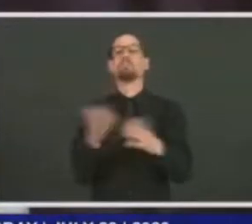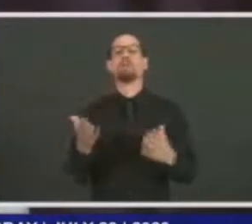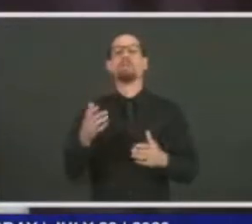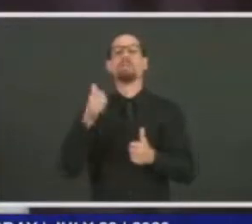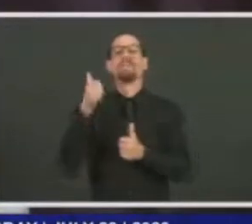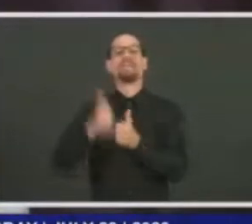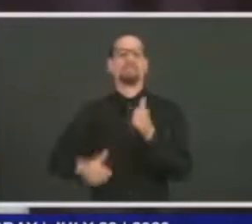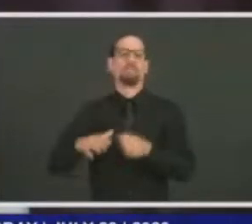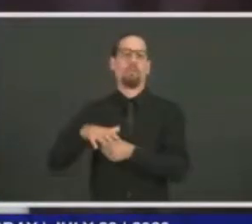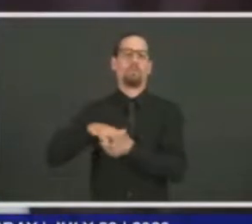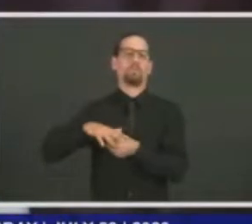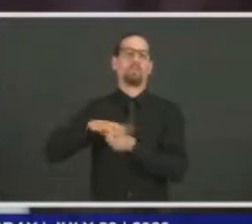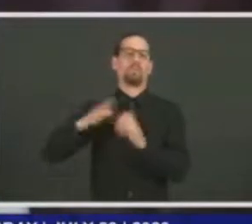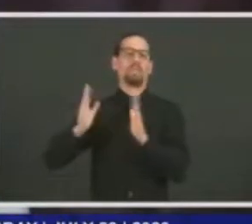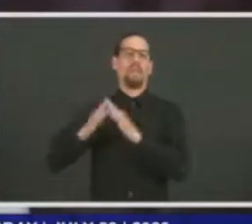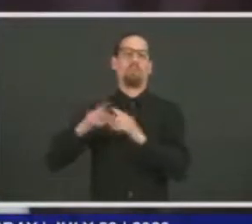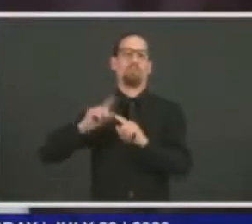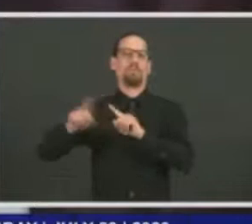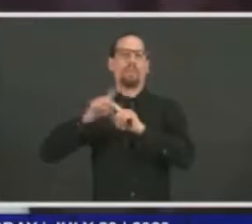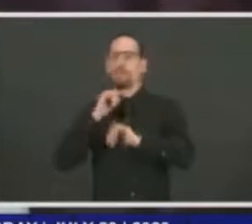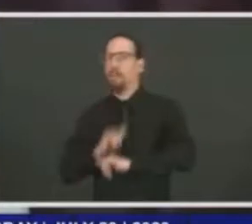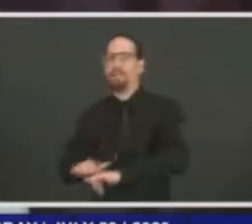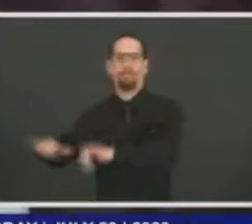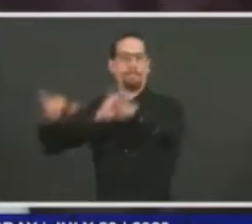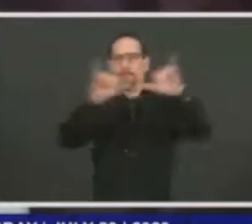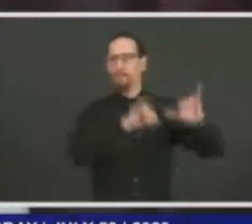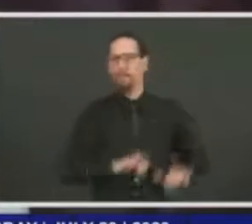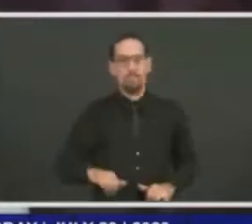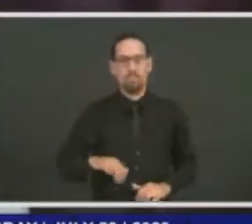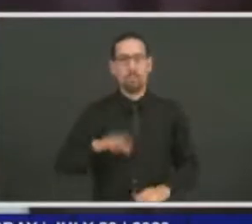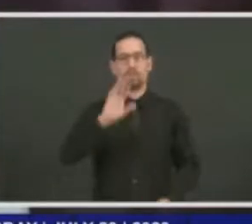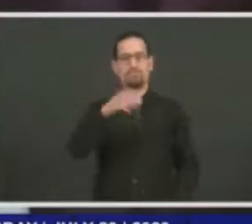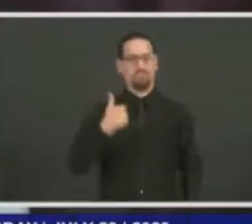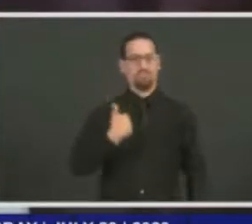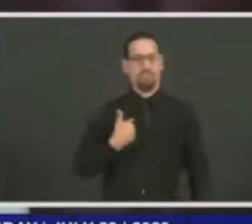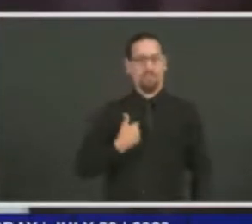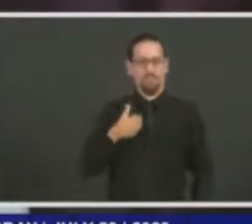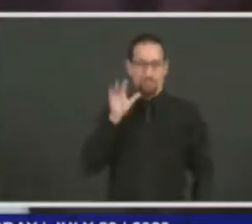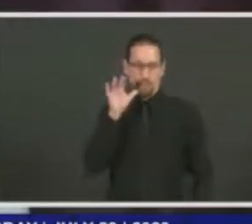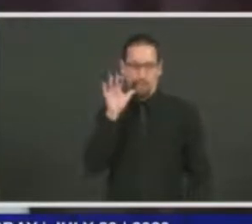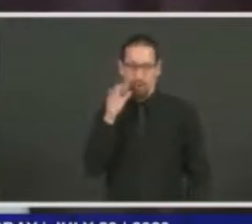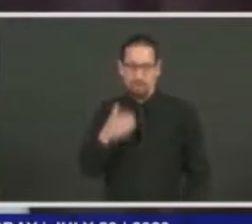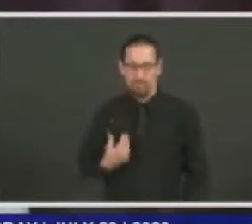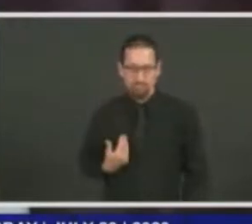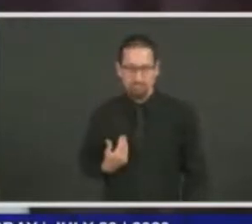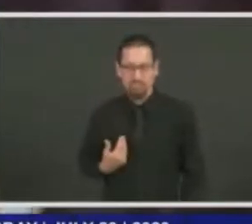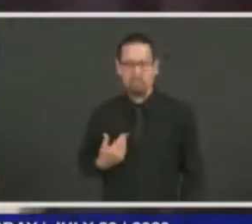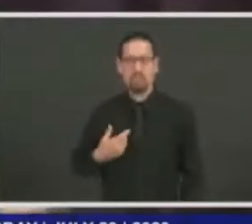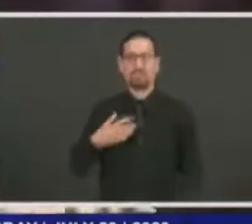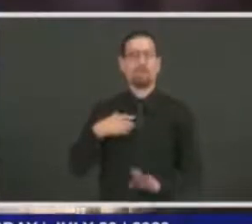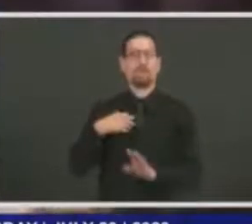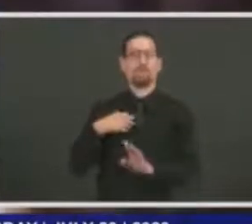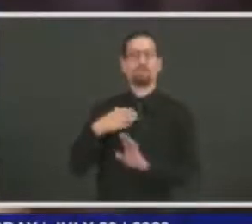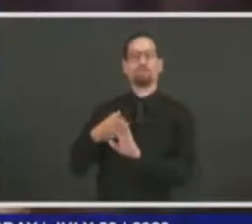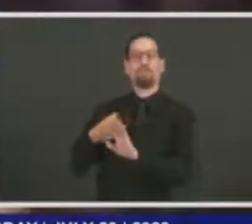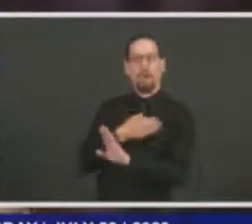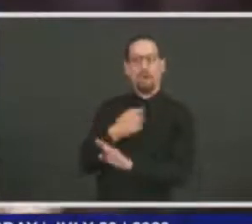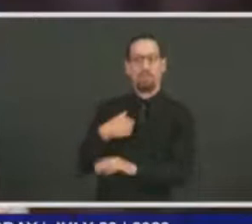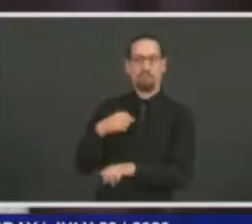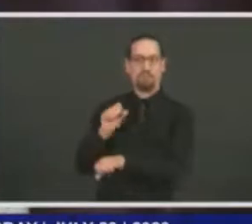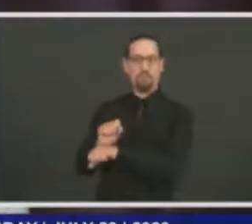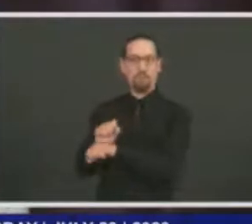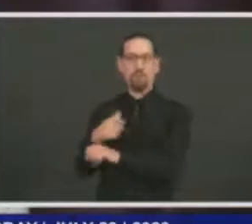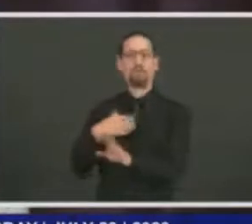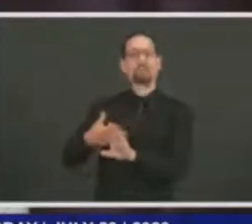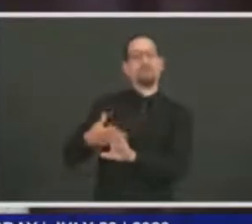commissioner. The metrics outlined by the governor today put health and safety first, as any mother